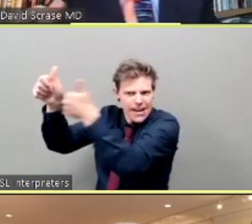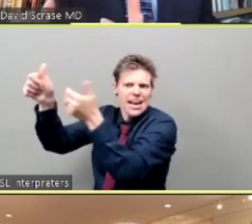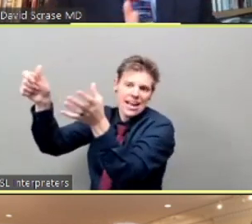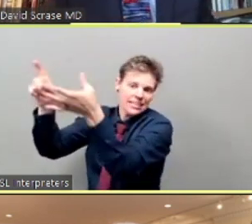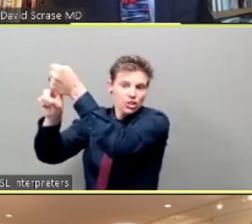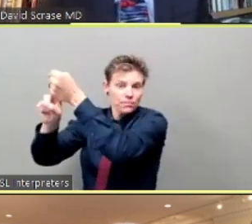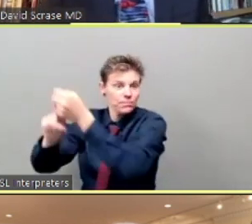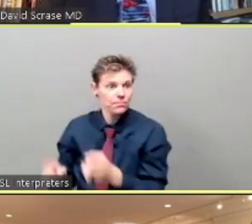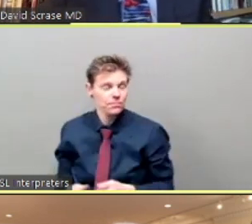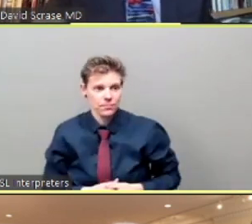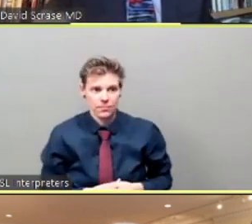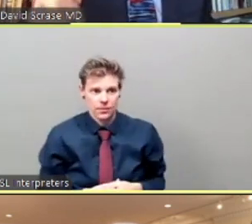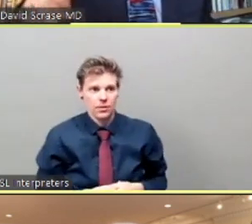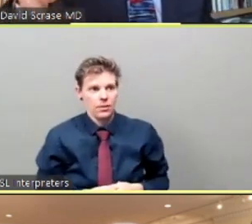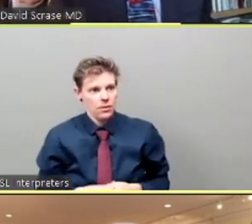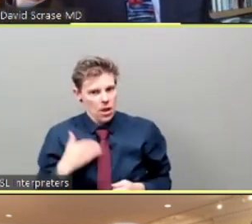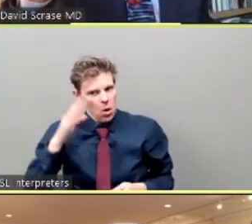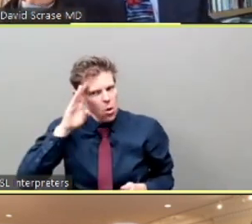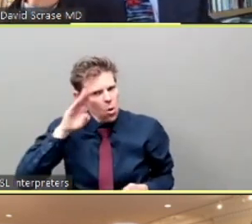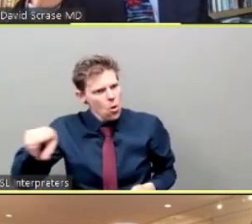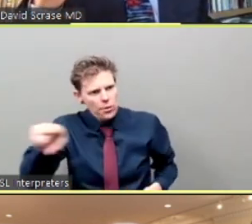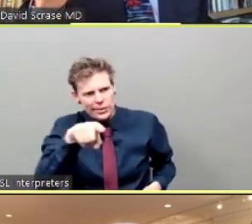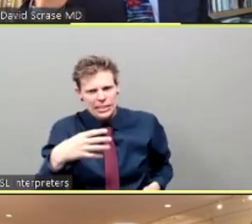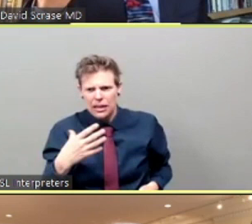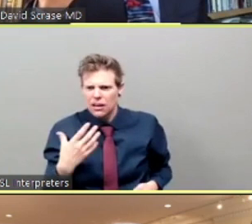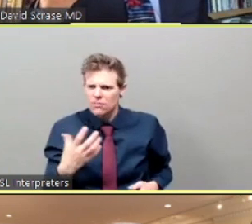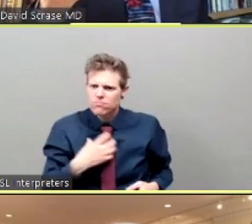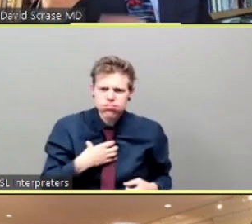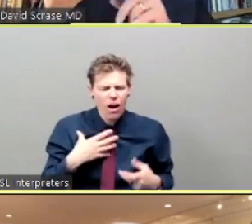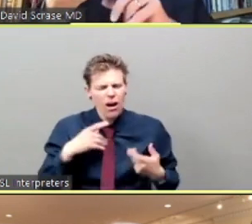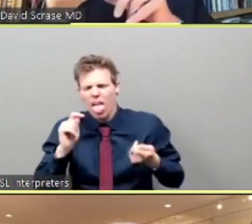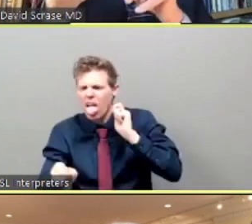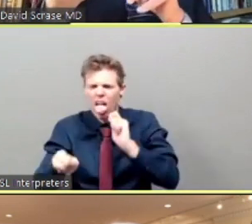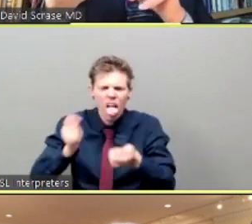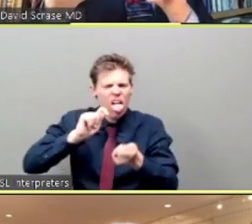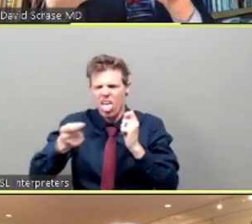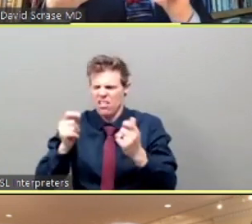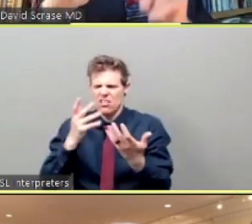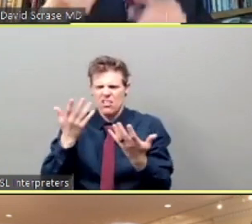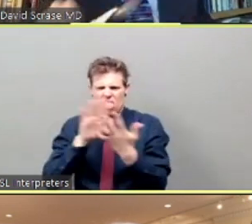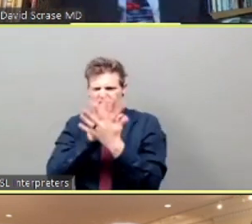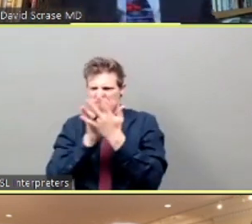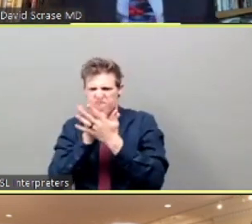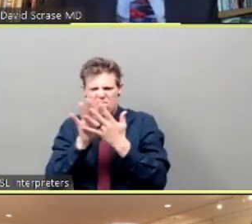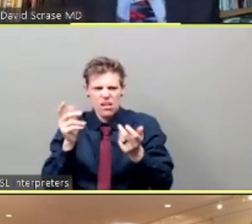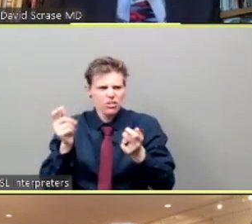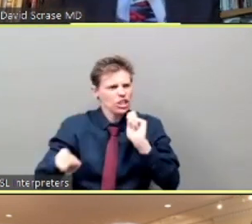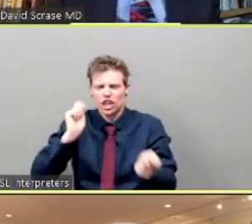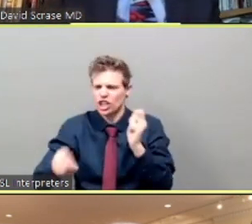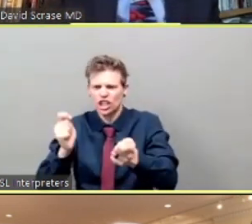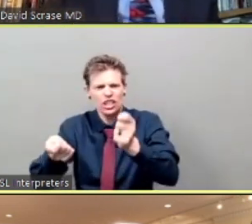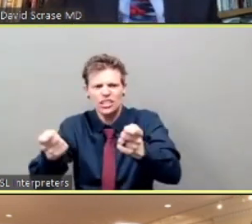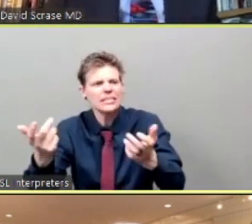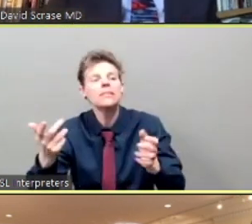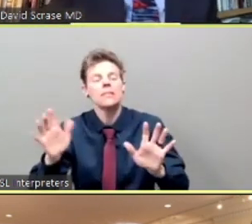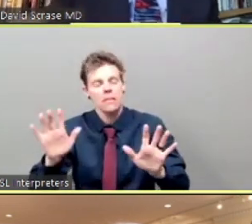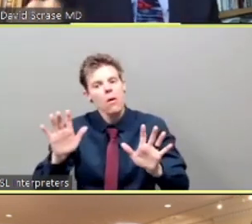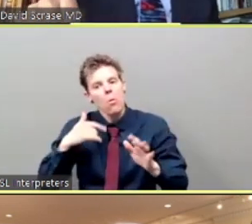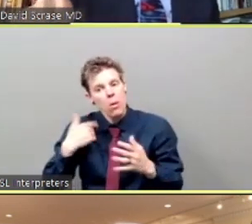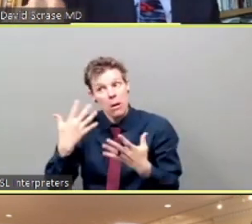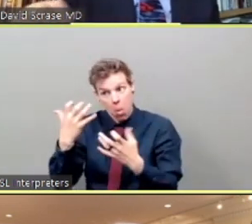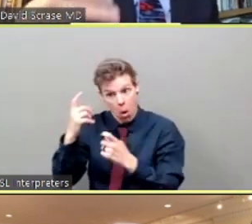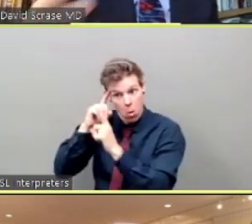that's essential to reopening. And so we want that target to move and to go up every 2 weeks to get us to 60%.